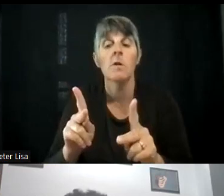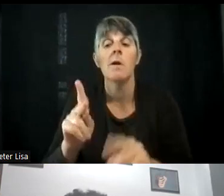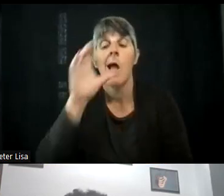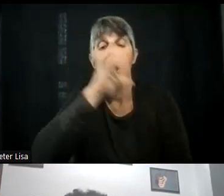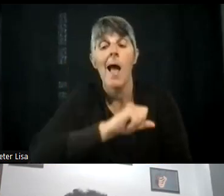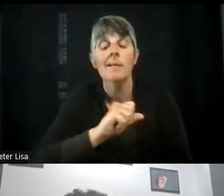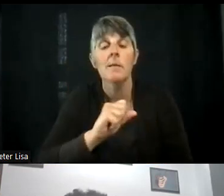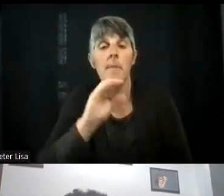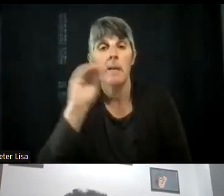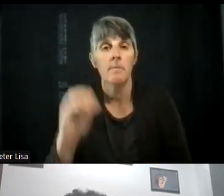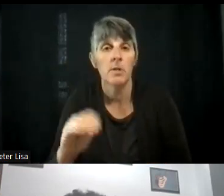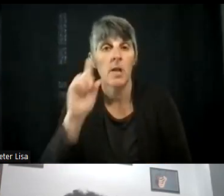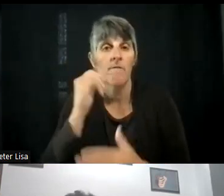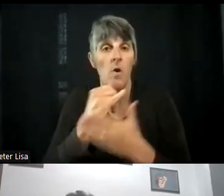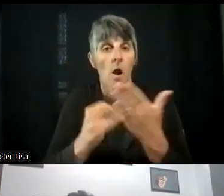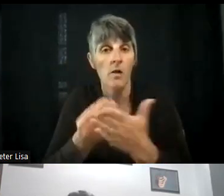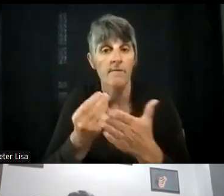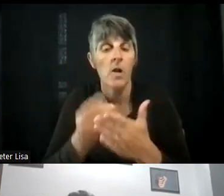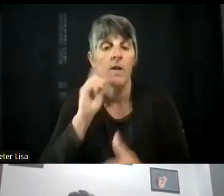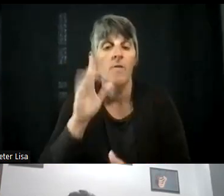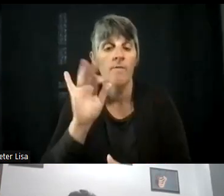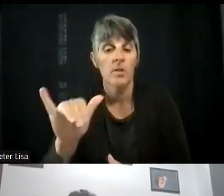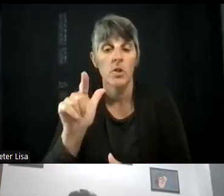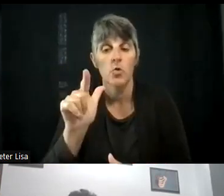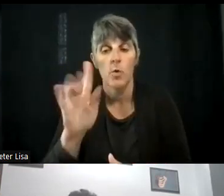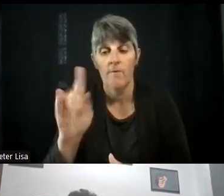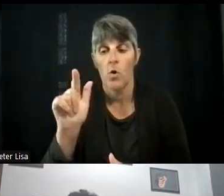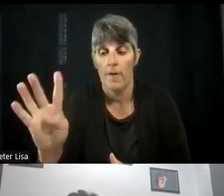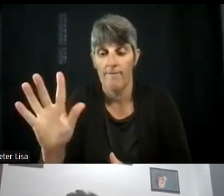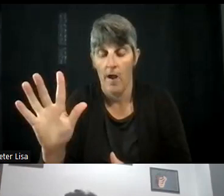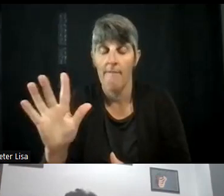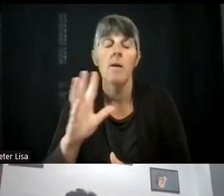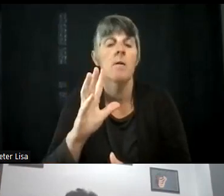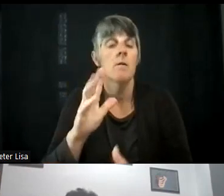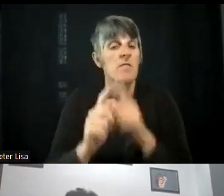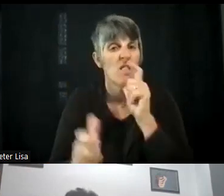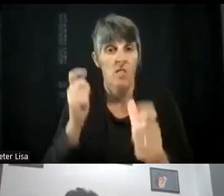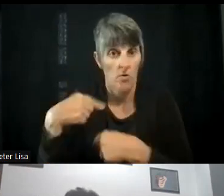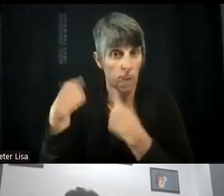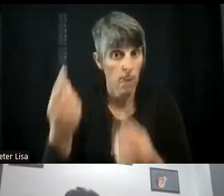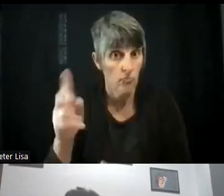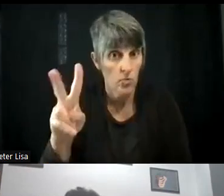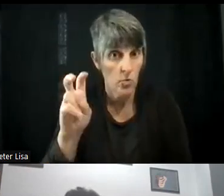estimated percent for the arts funding for fiscal year 24-25. And it's the largest to date. It's